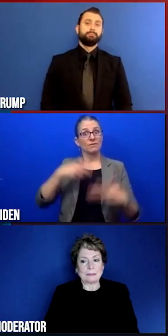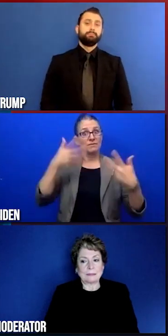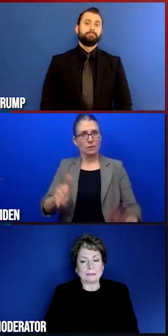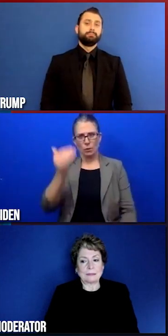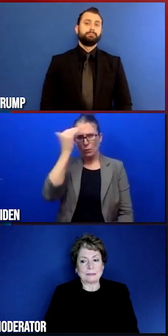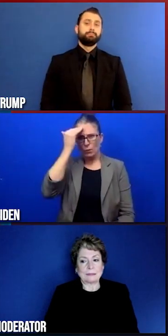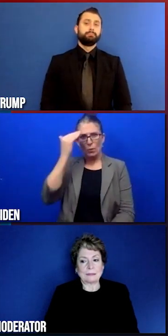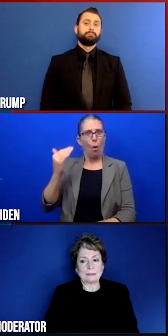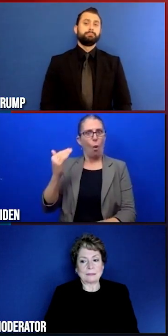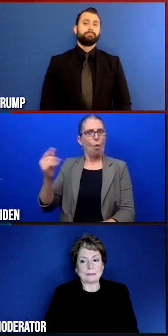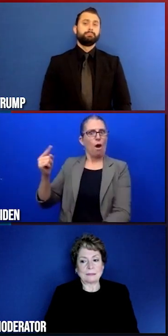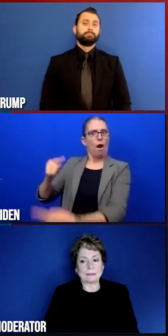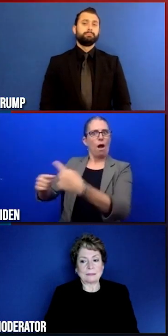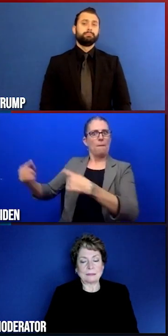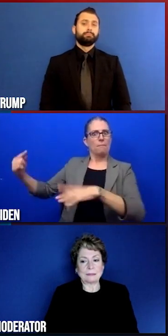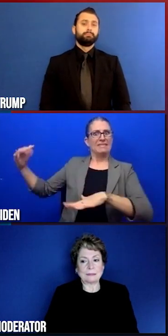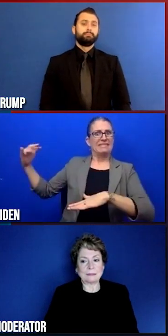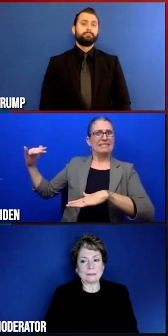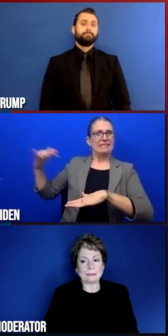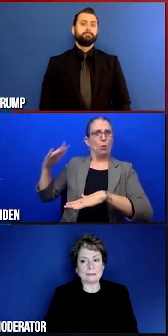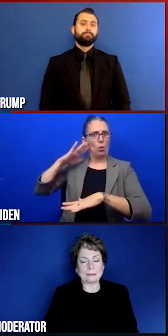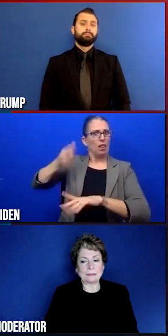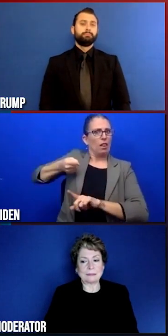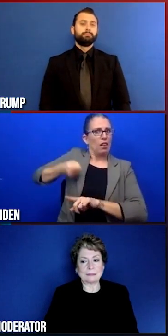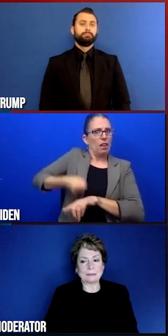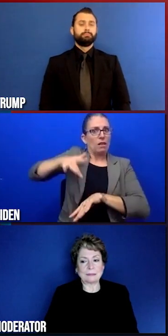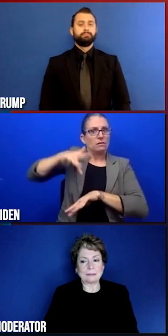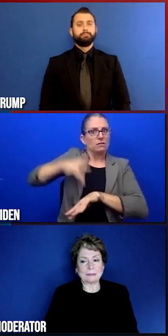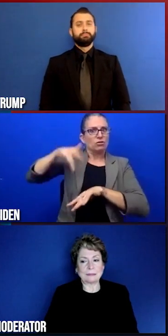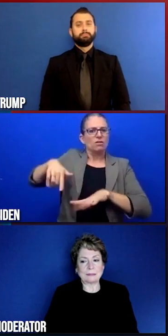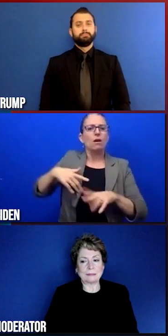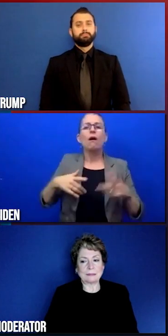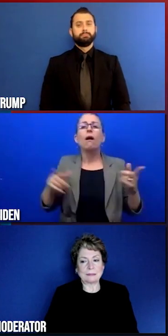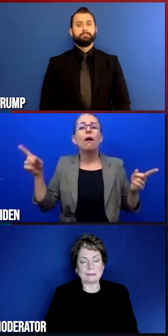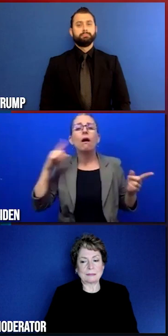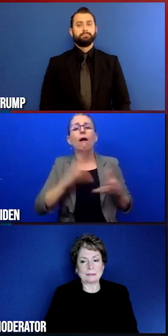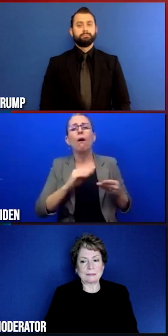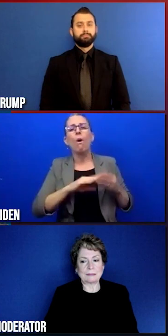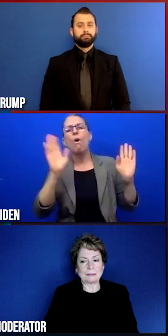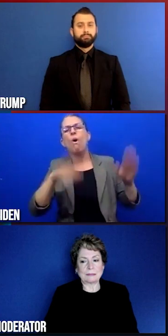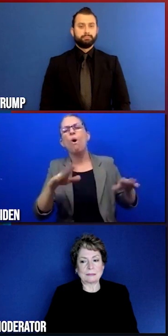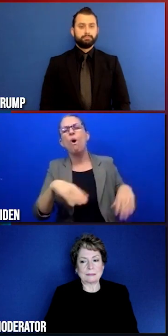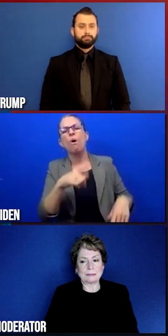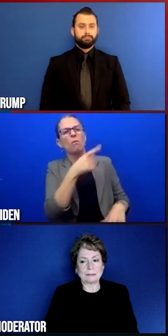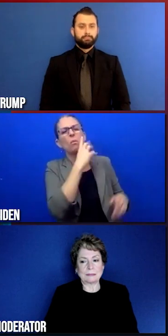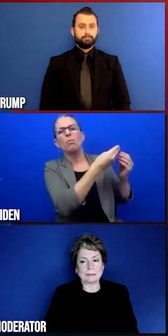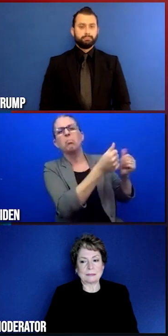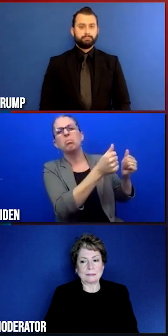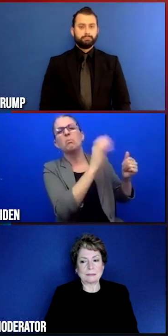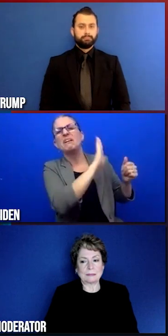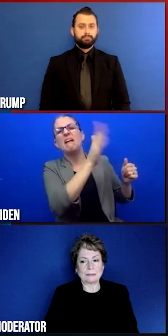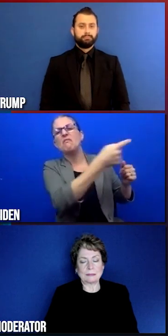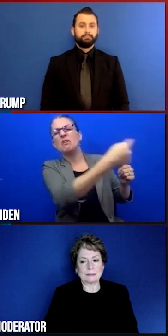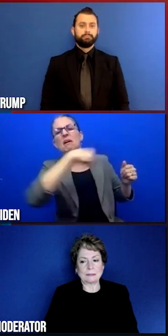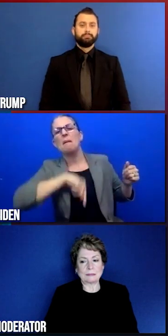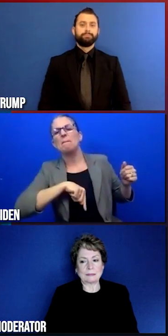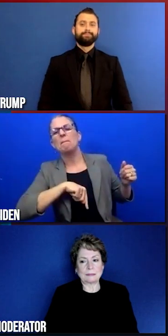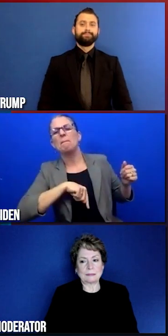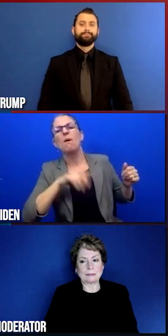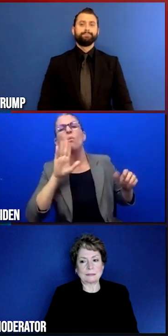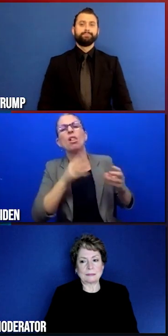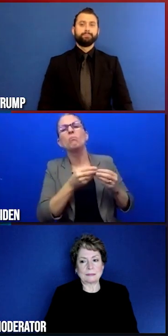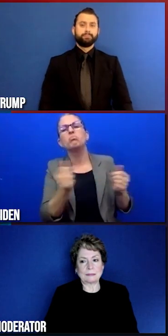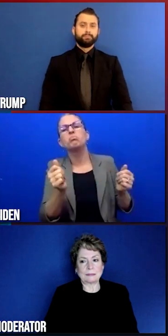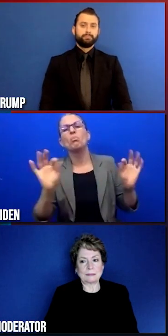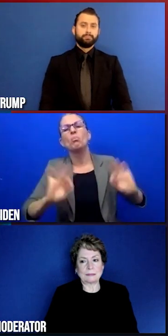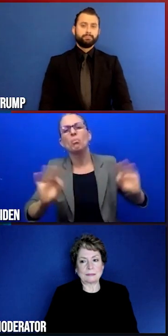don't worry, it's going to go away. Be gone by Easter. Don't worry. The warm weather. Don't worry. Maybe inject bleach. He said he was kidding when he said that, but a lot of people